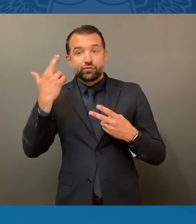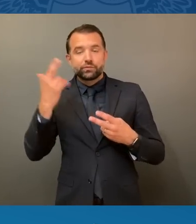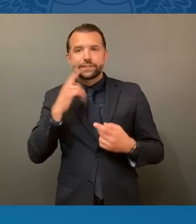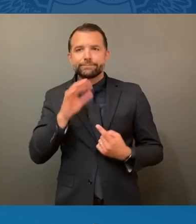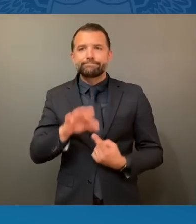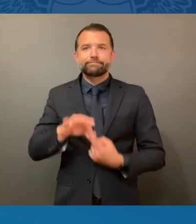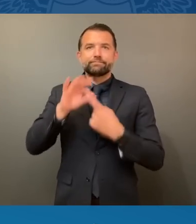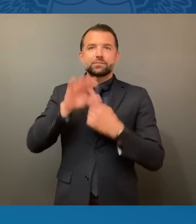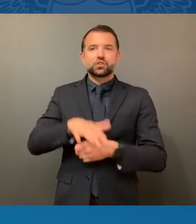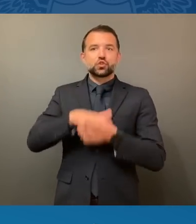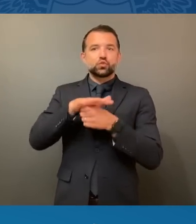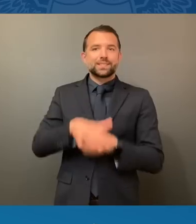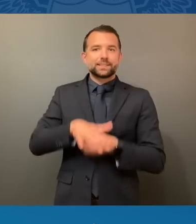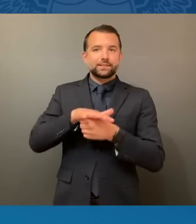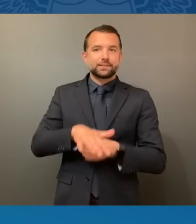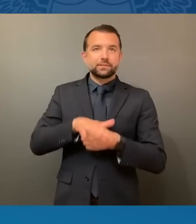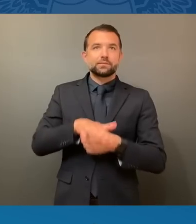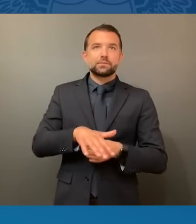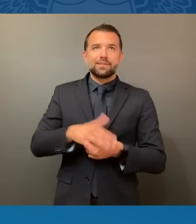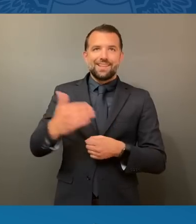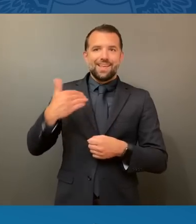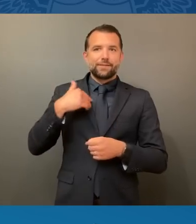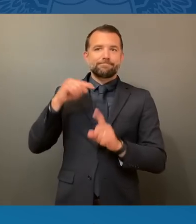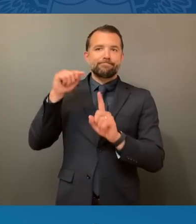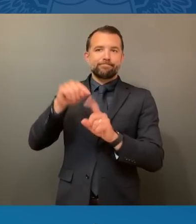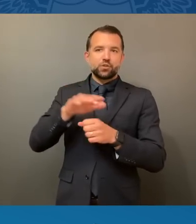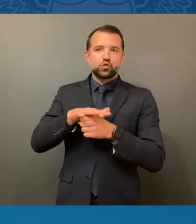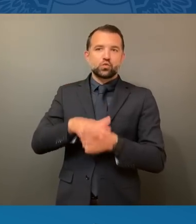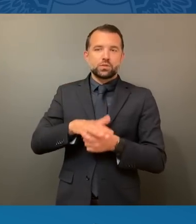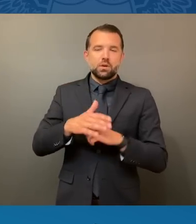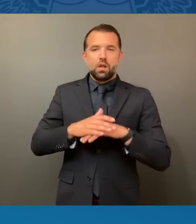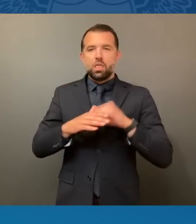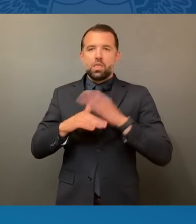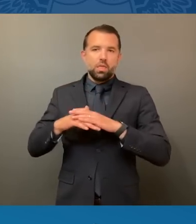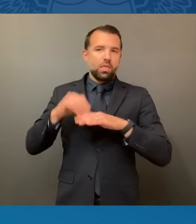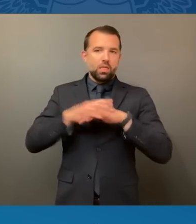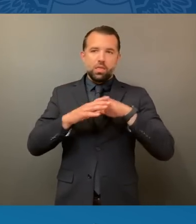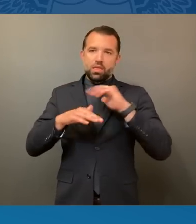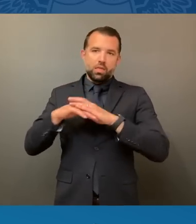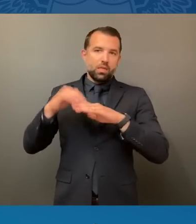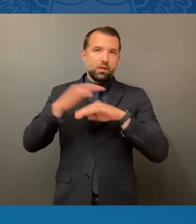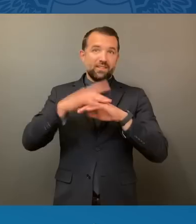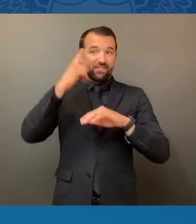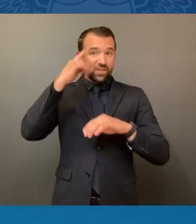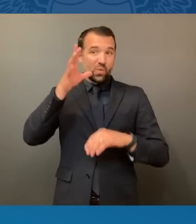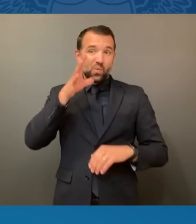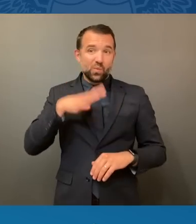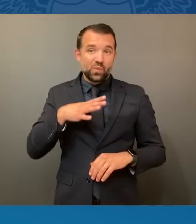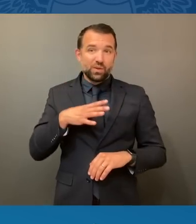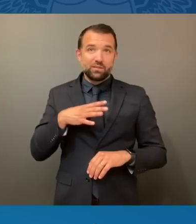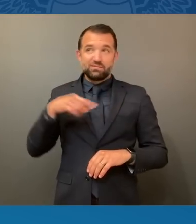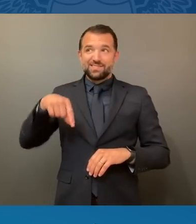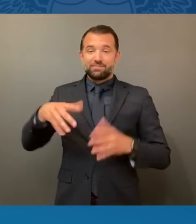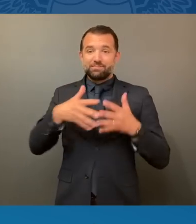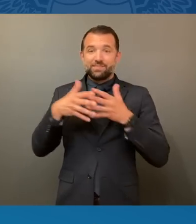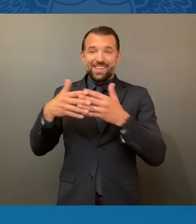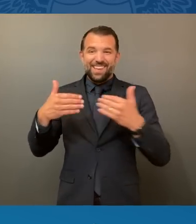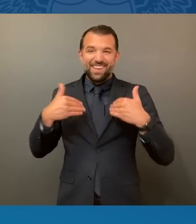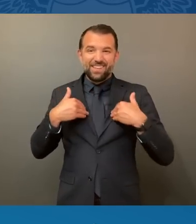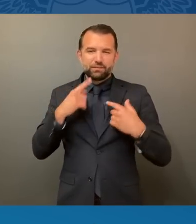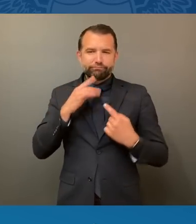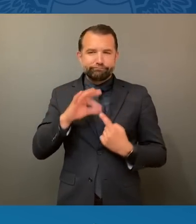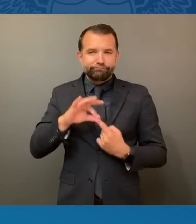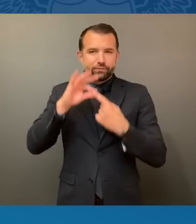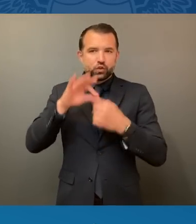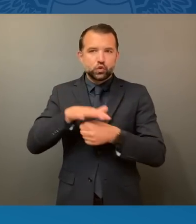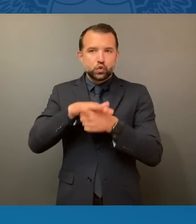Right. that are all of the myriad of stressors that we know that Black women in America face. And so